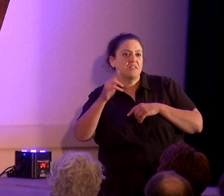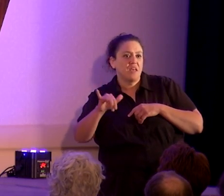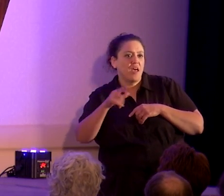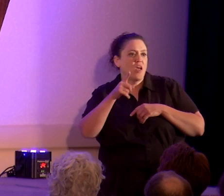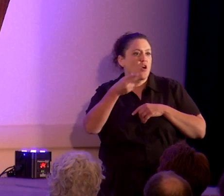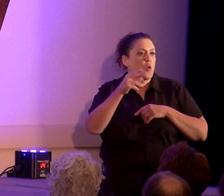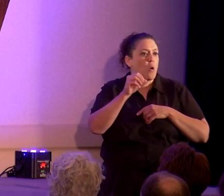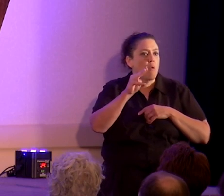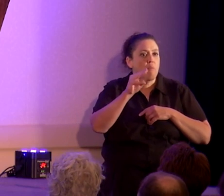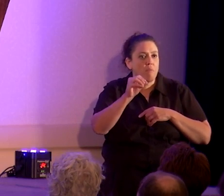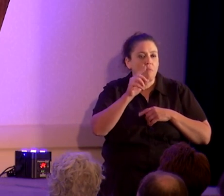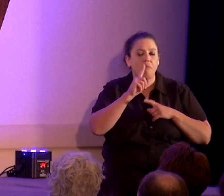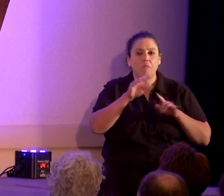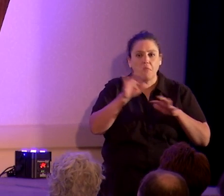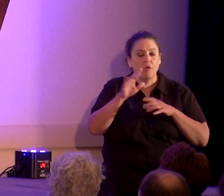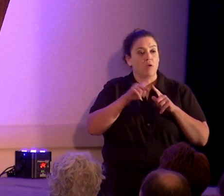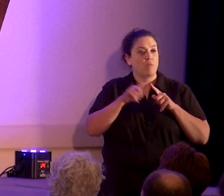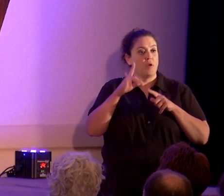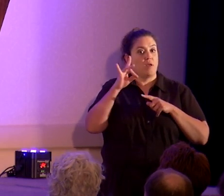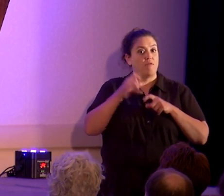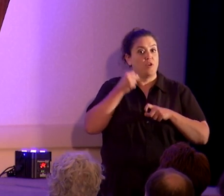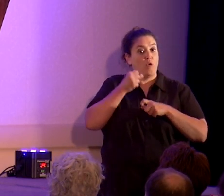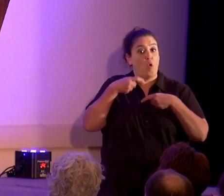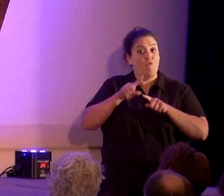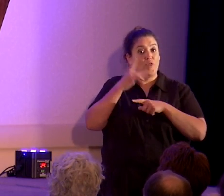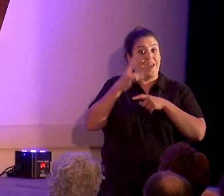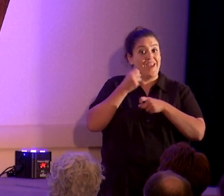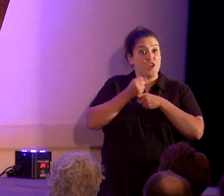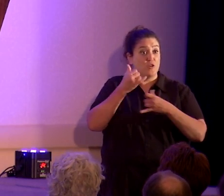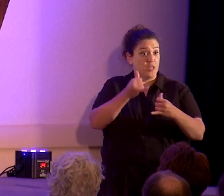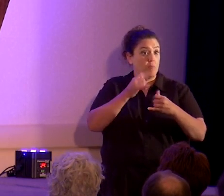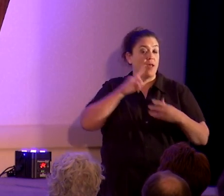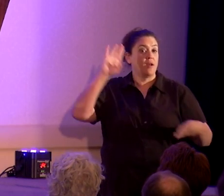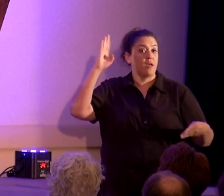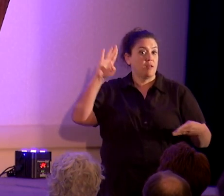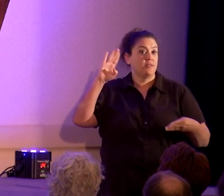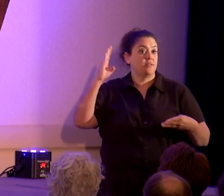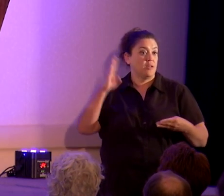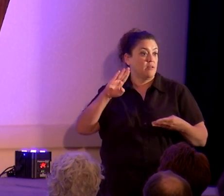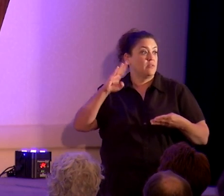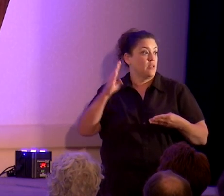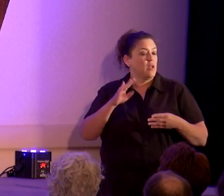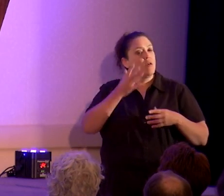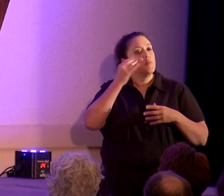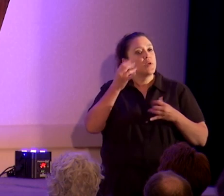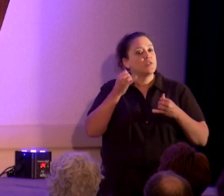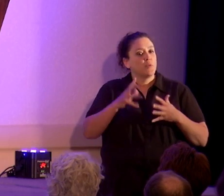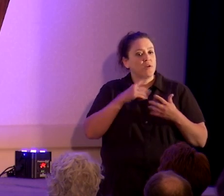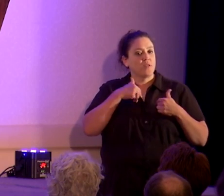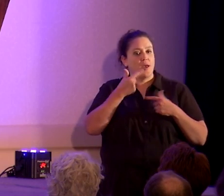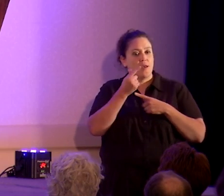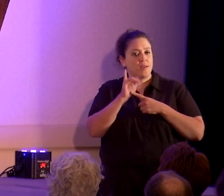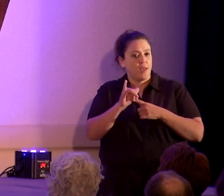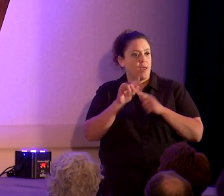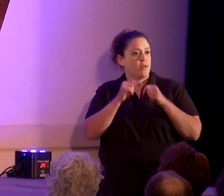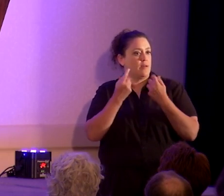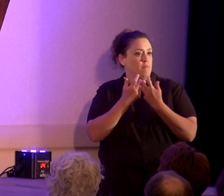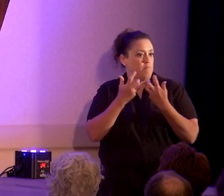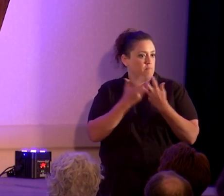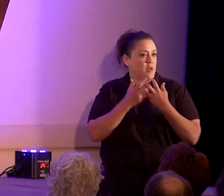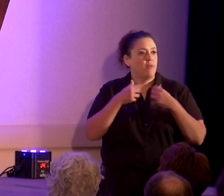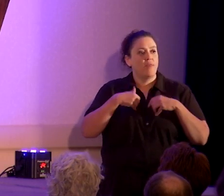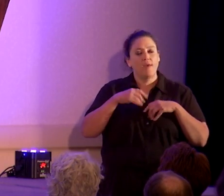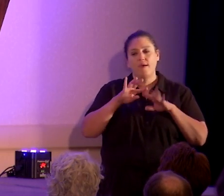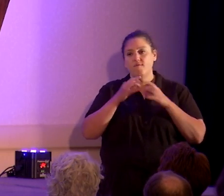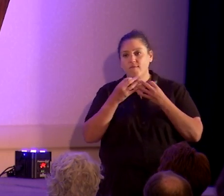homo. But as the 8 years passed that I played, it got less and less and less because players have had gay teammates. They have gay family members. They have gay